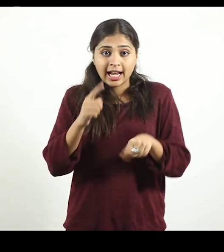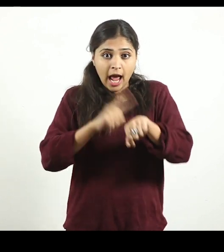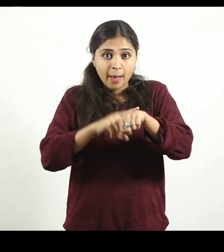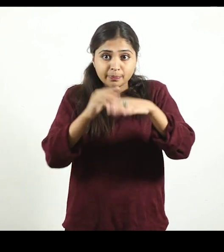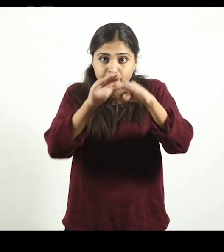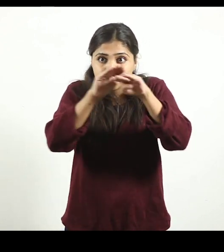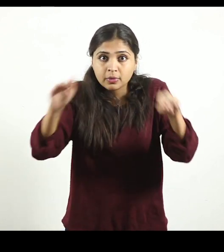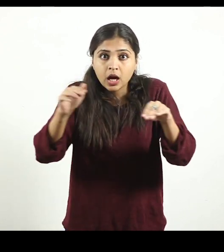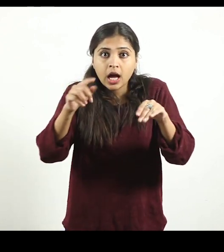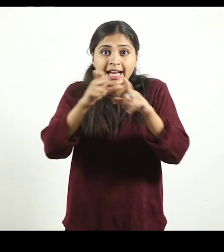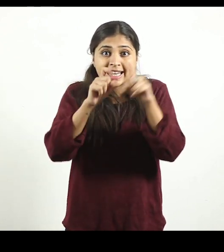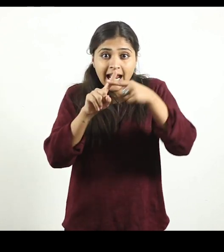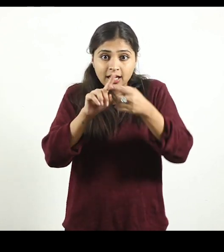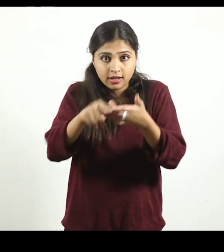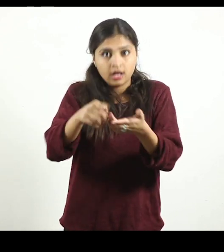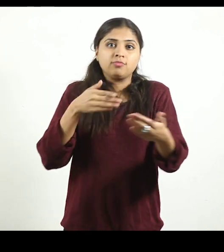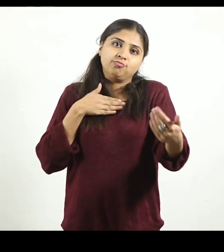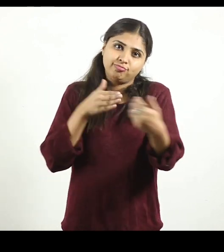morale.